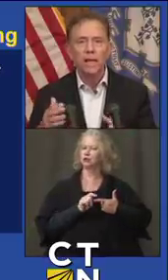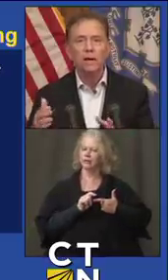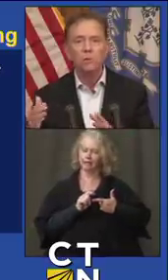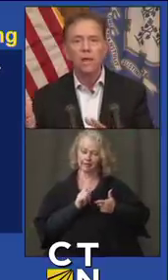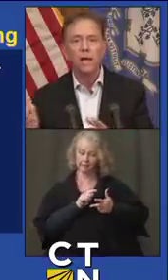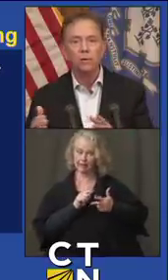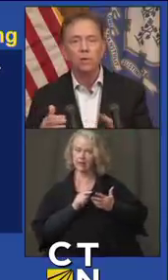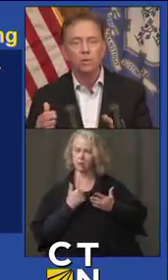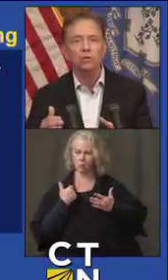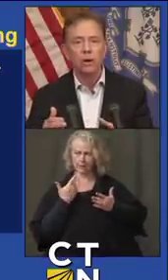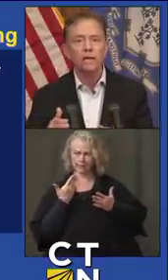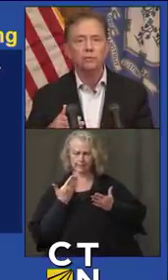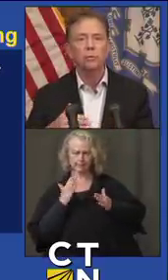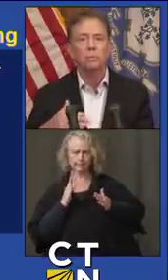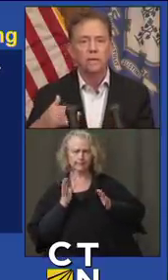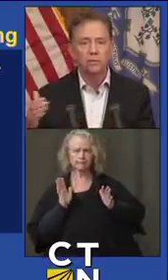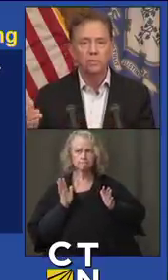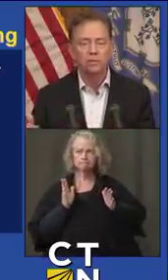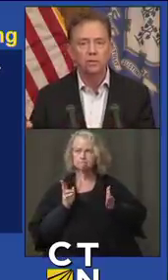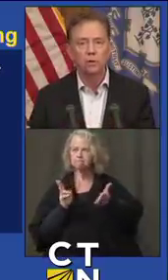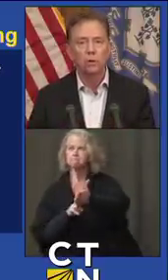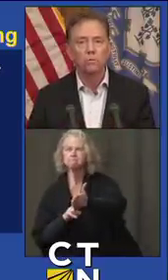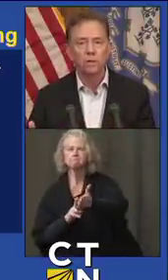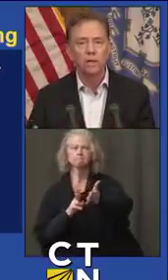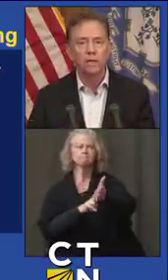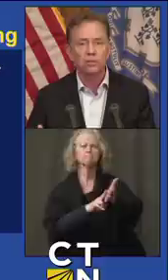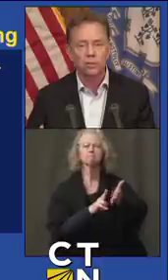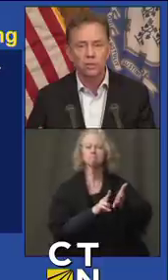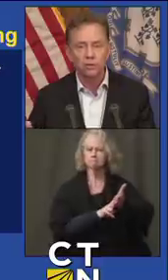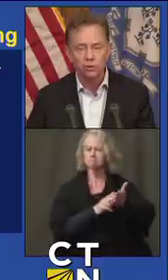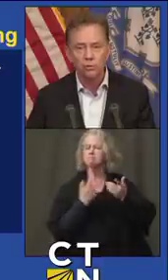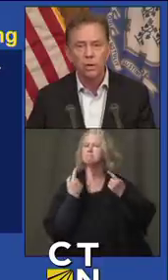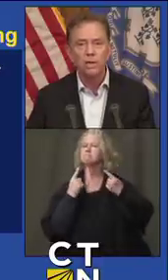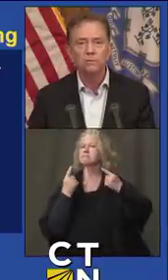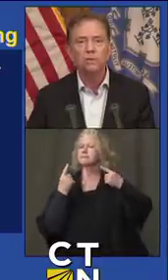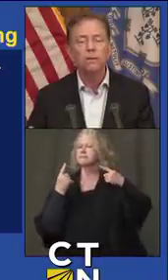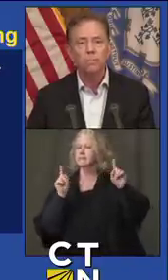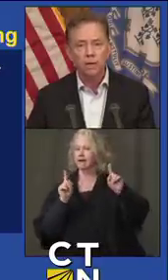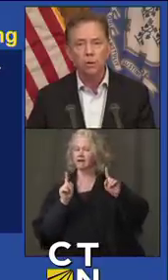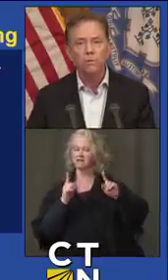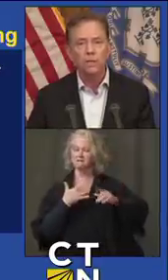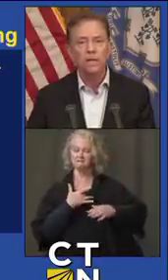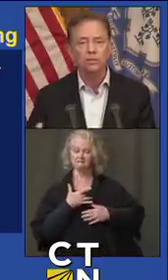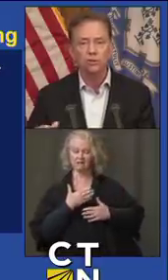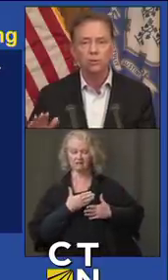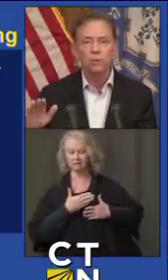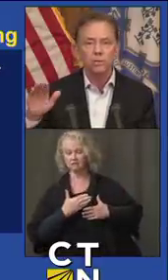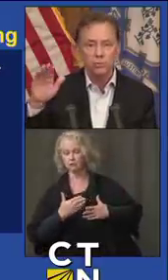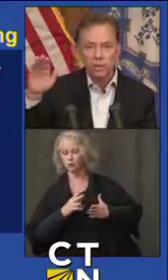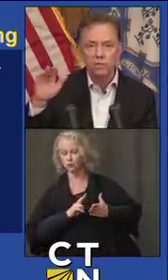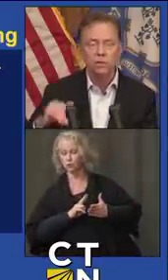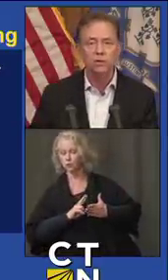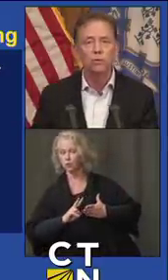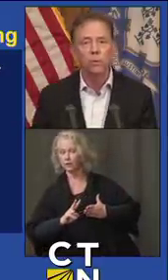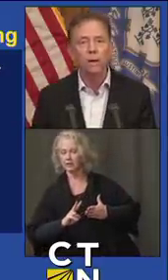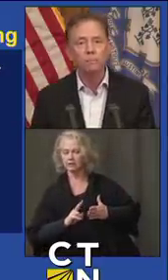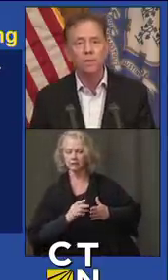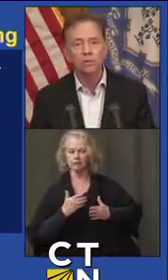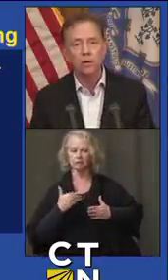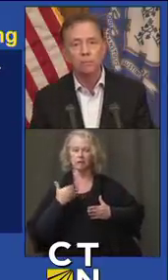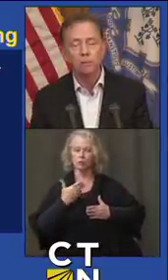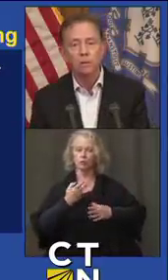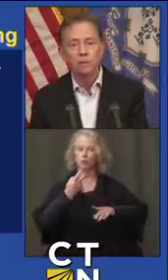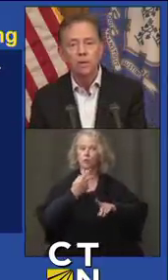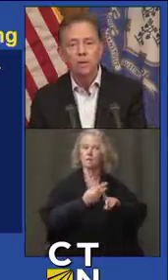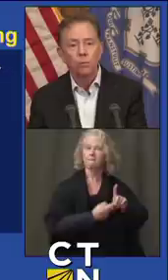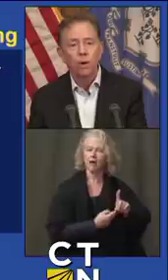nailing down that on a contractual basis. So over the next 2 weeks and over the next 2 months, we continue to ramp this